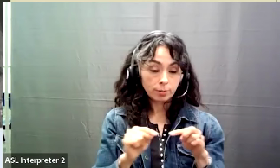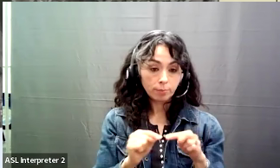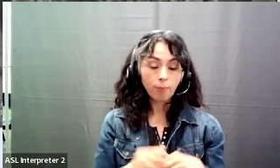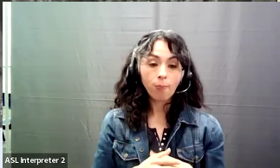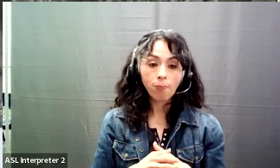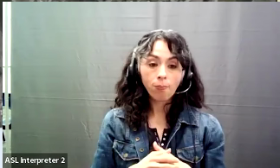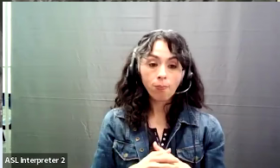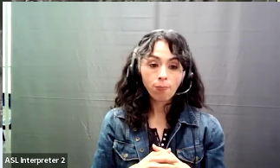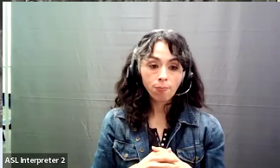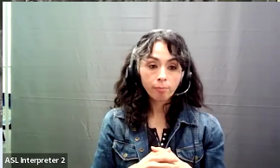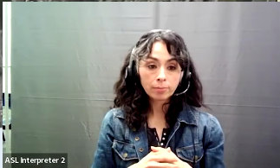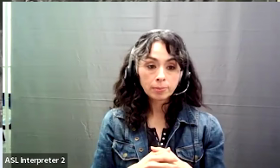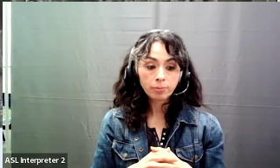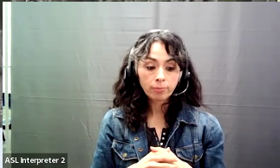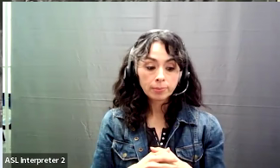or